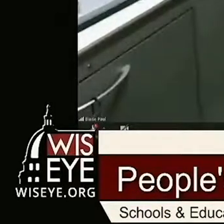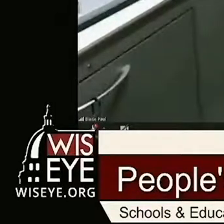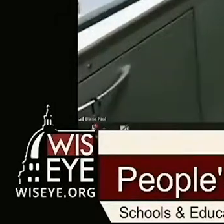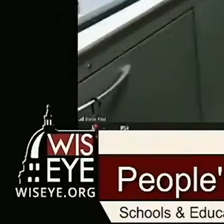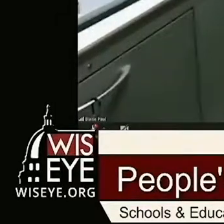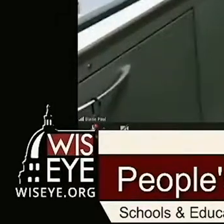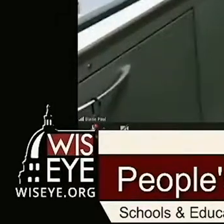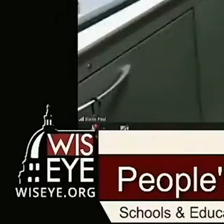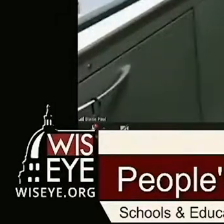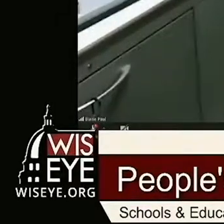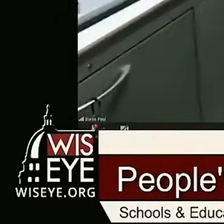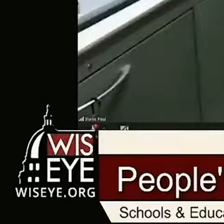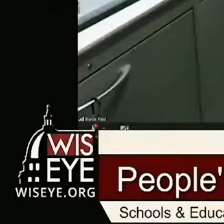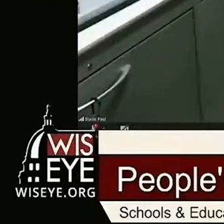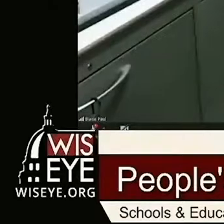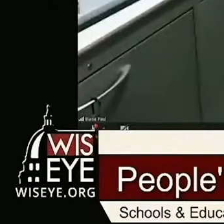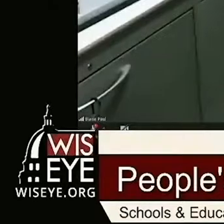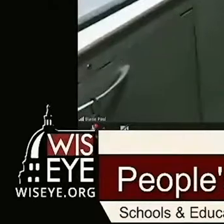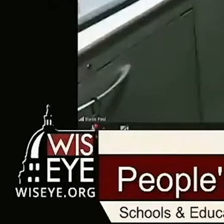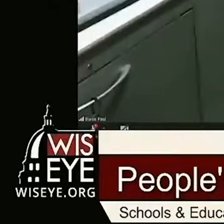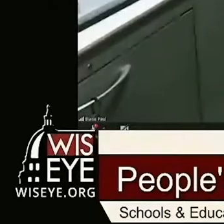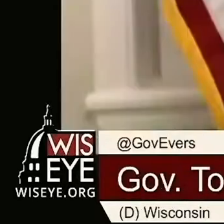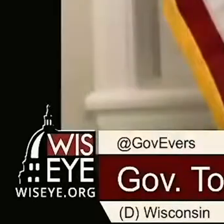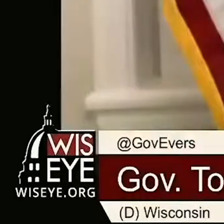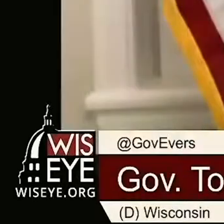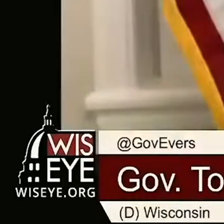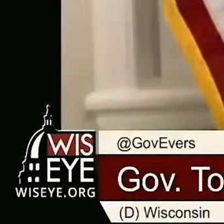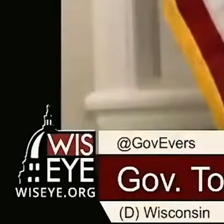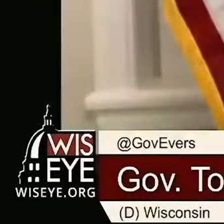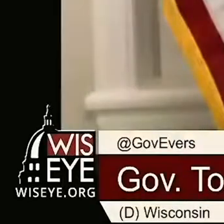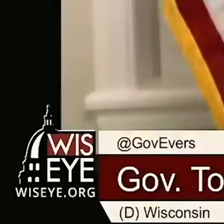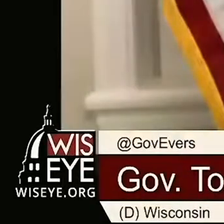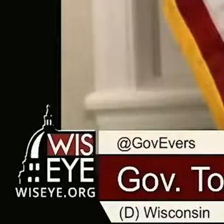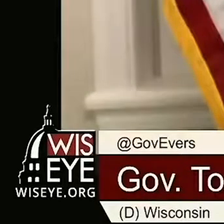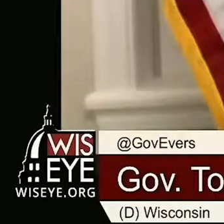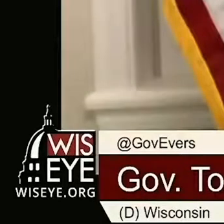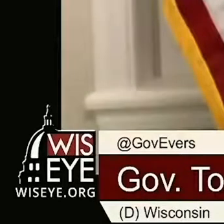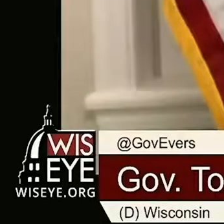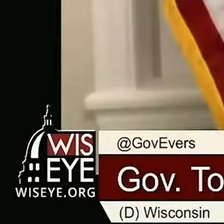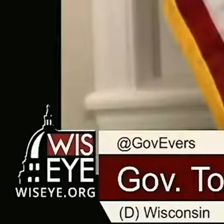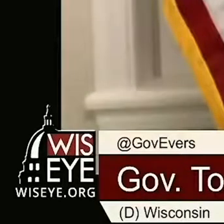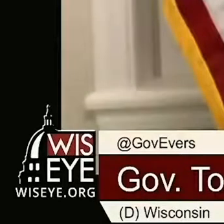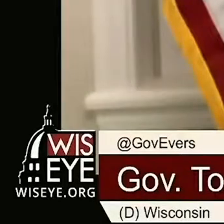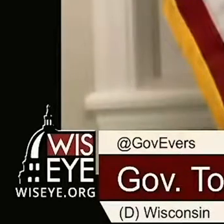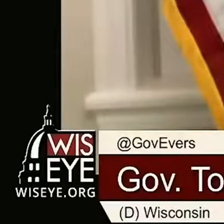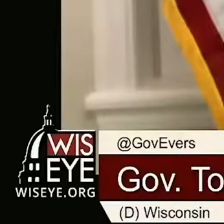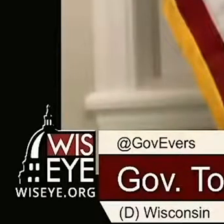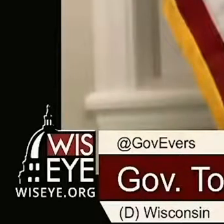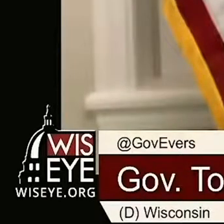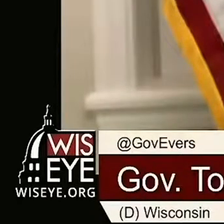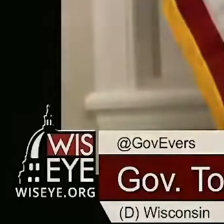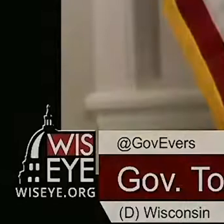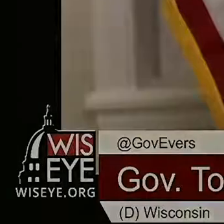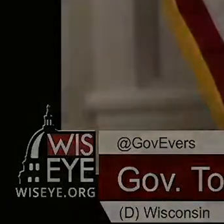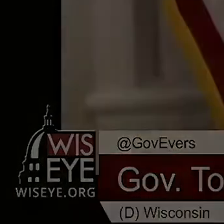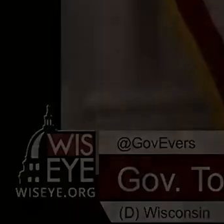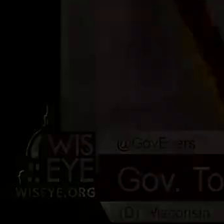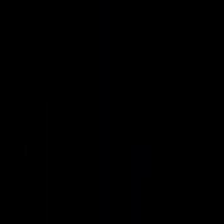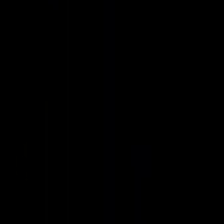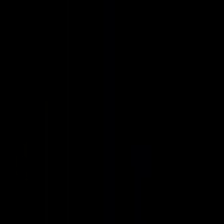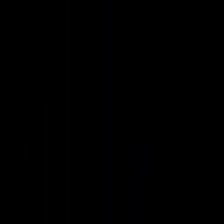base level of COVID-19. Getting past it. We're working together to build a state that works for every